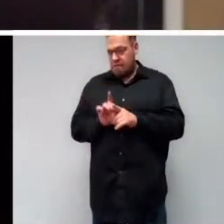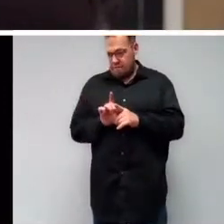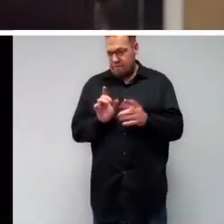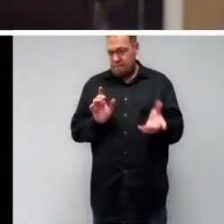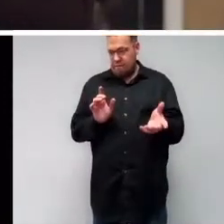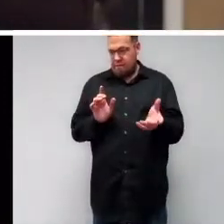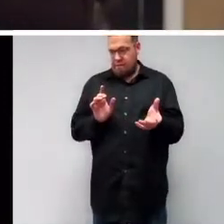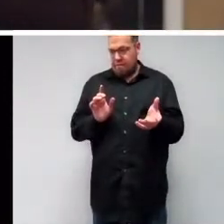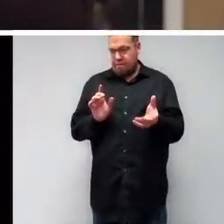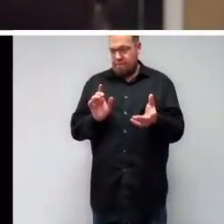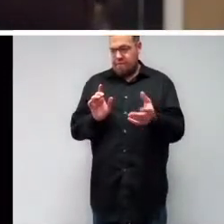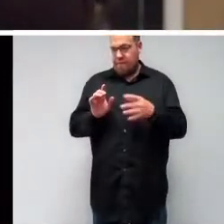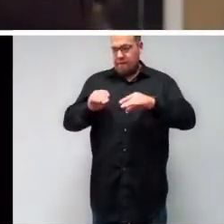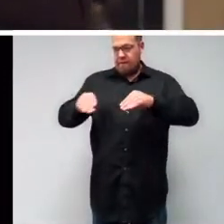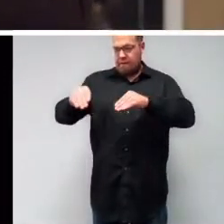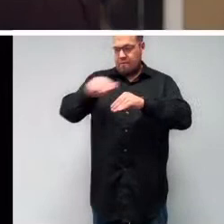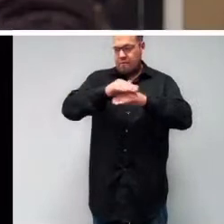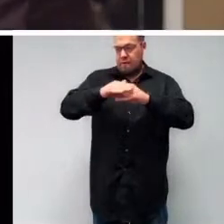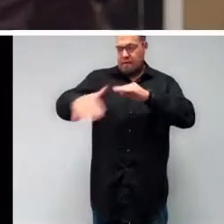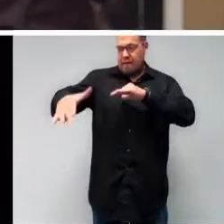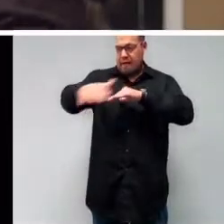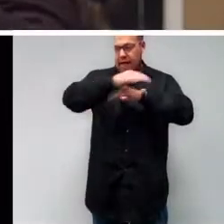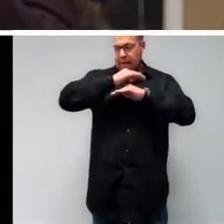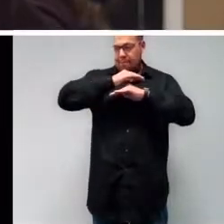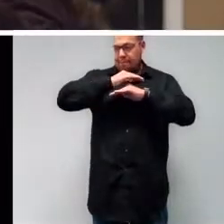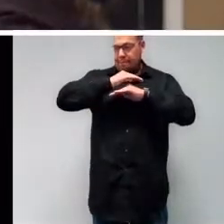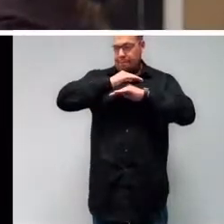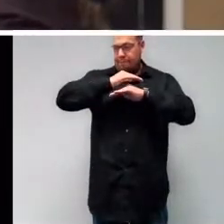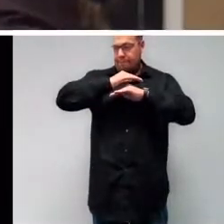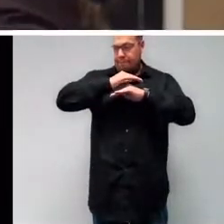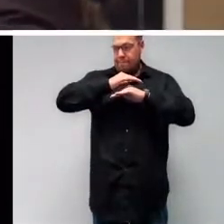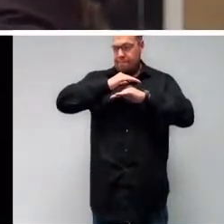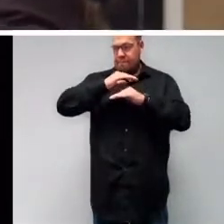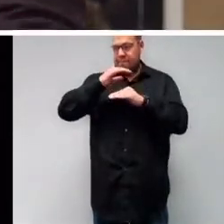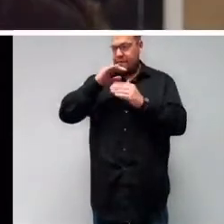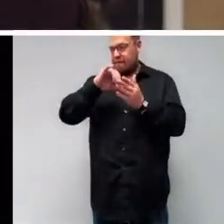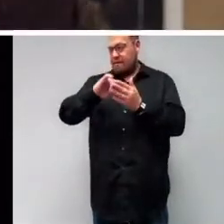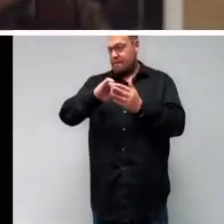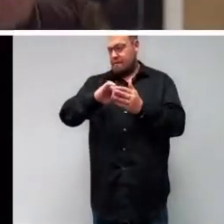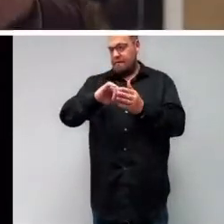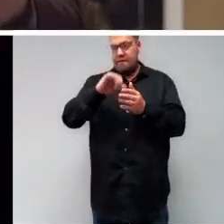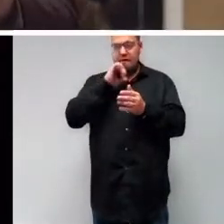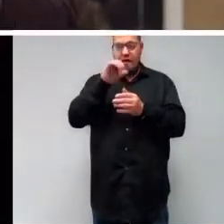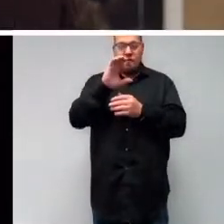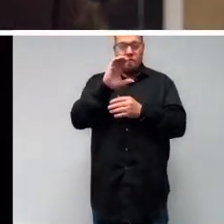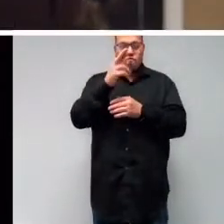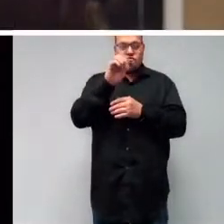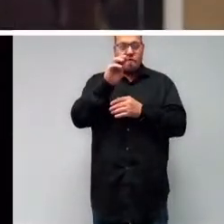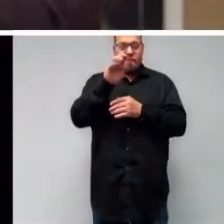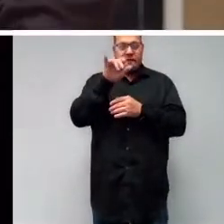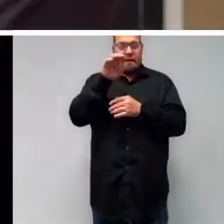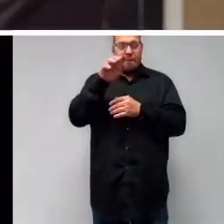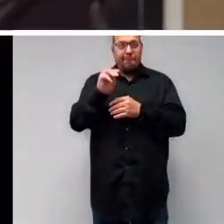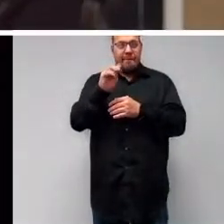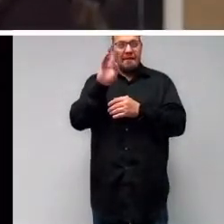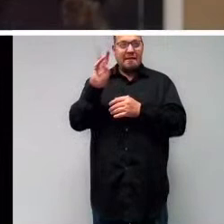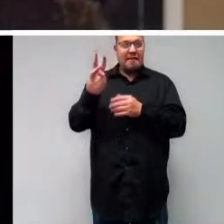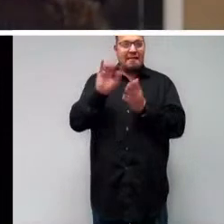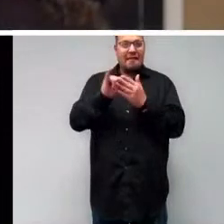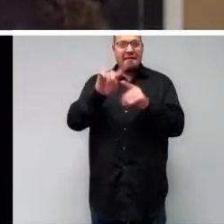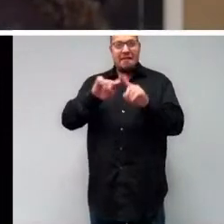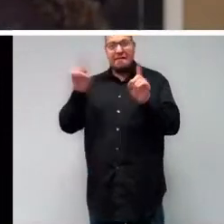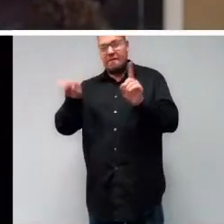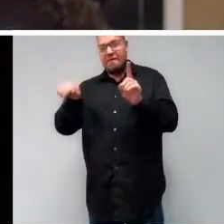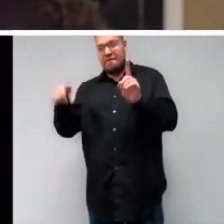topsoil cap on it, because that's not chromium 6, that's something else. And so they have different